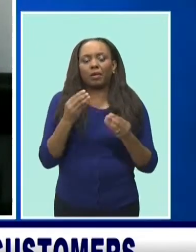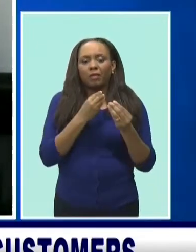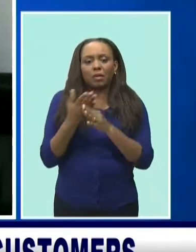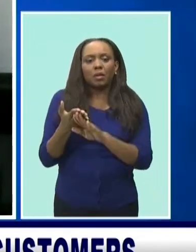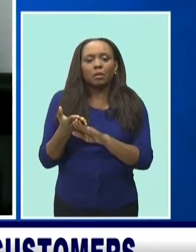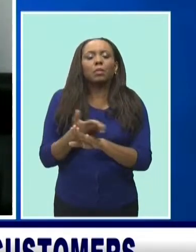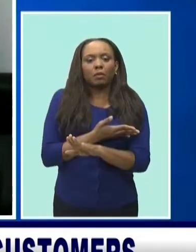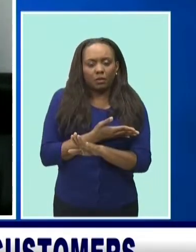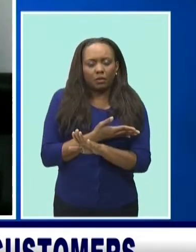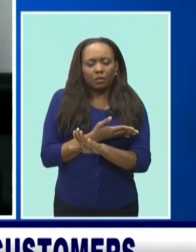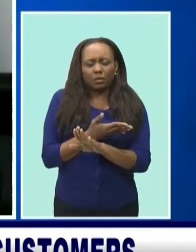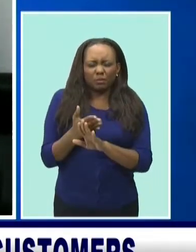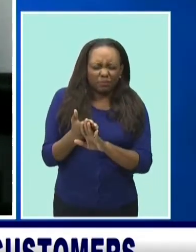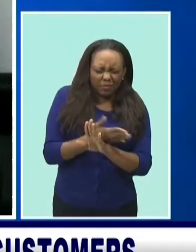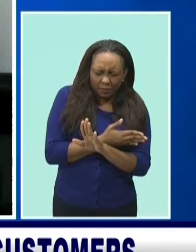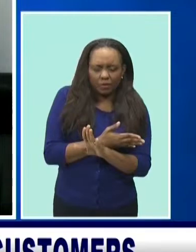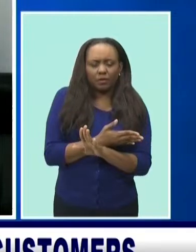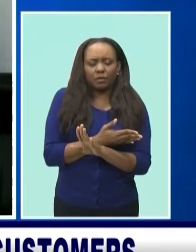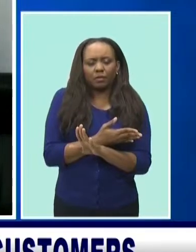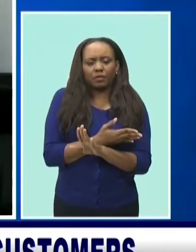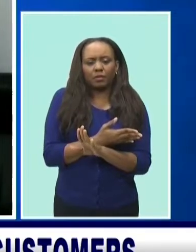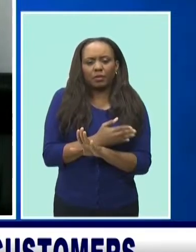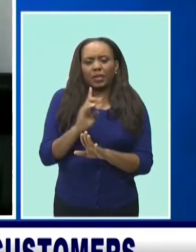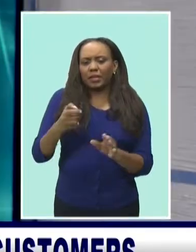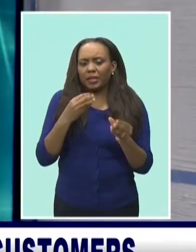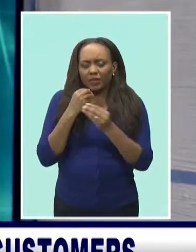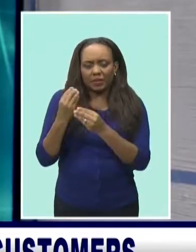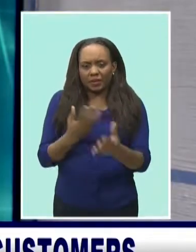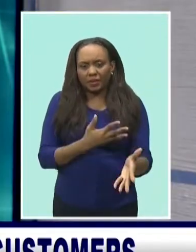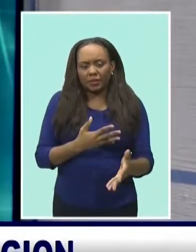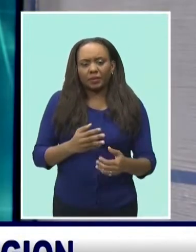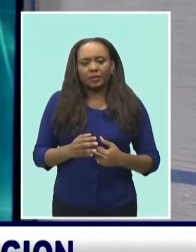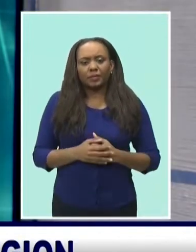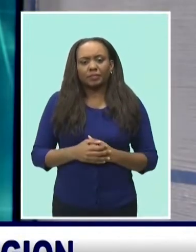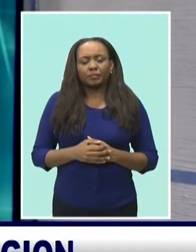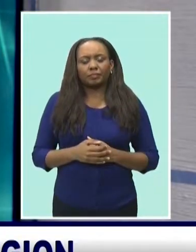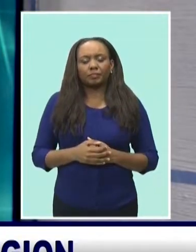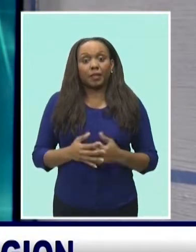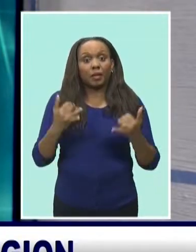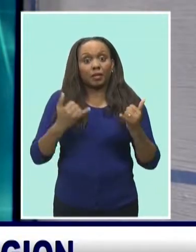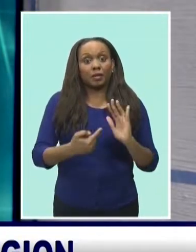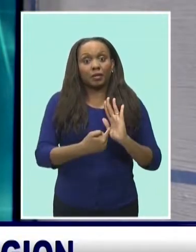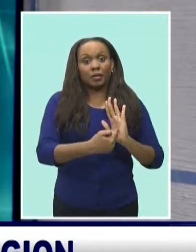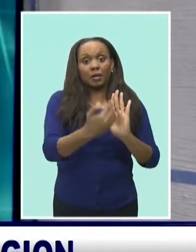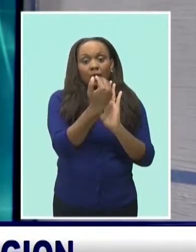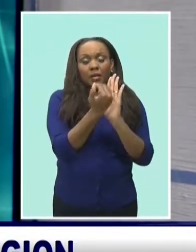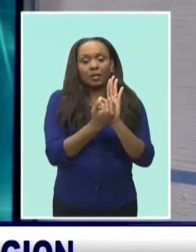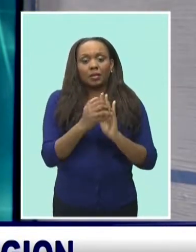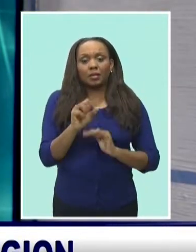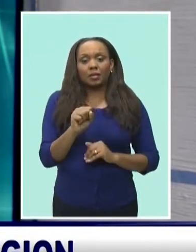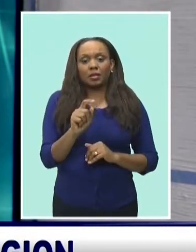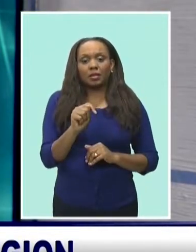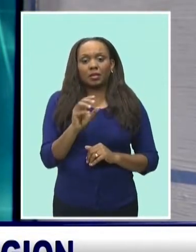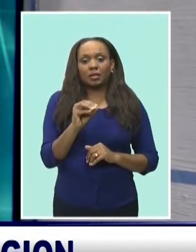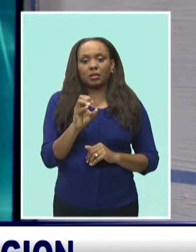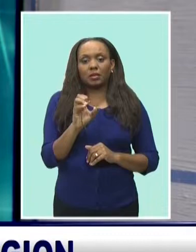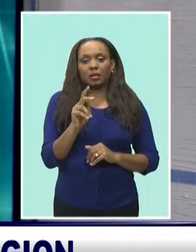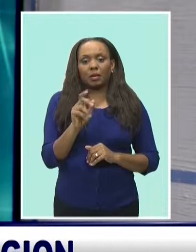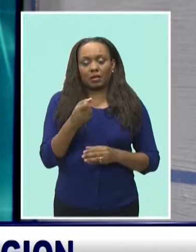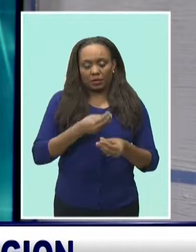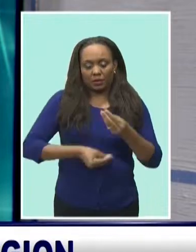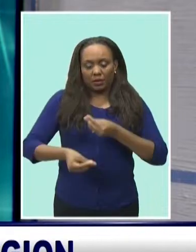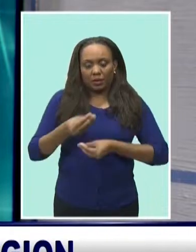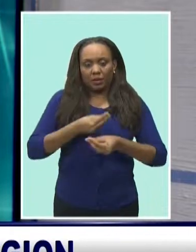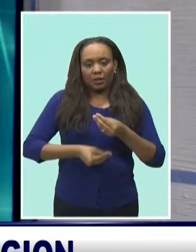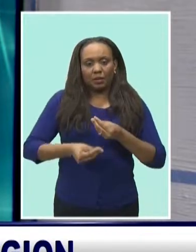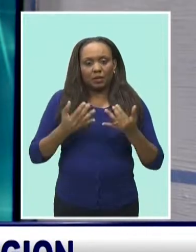you actually agree to the transaction. And it's time now to take a look at how those stocks traded on selected